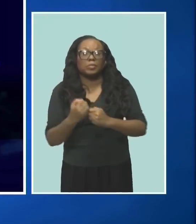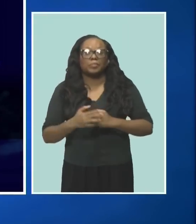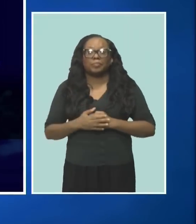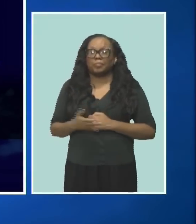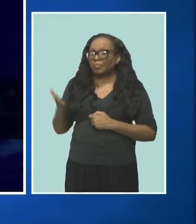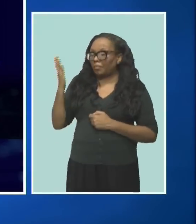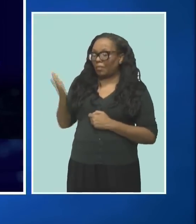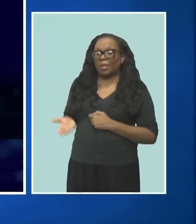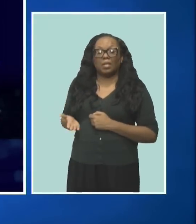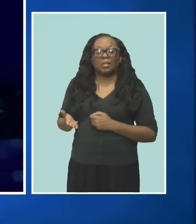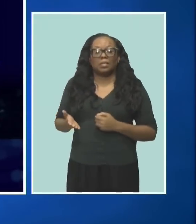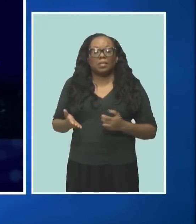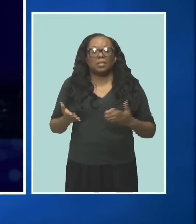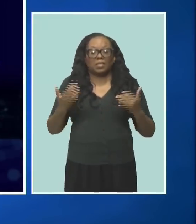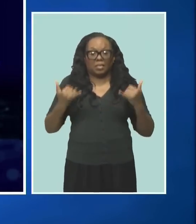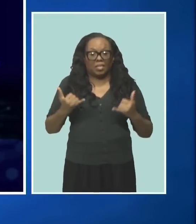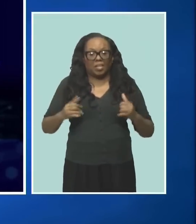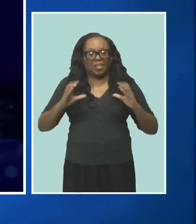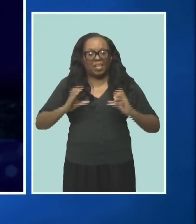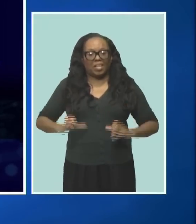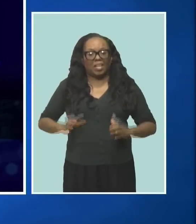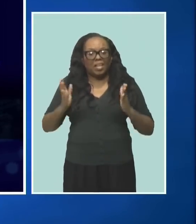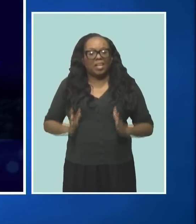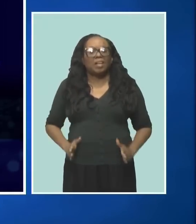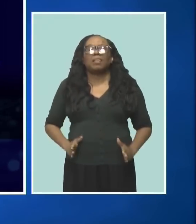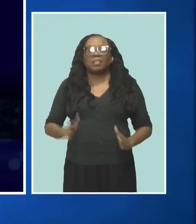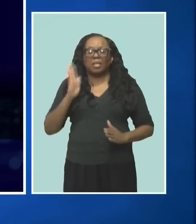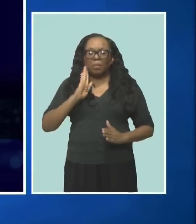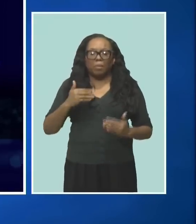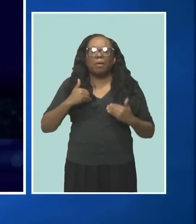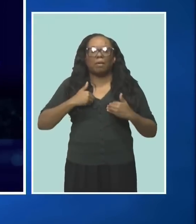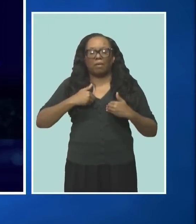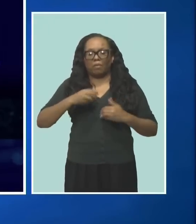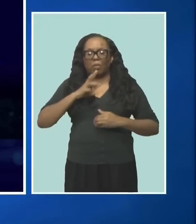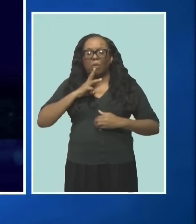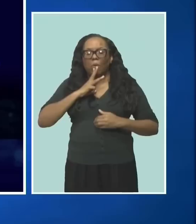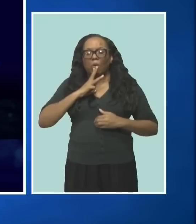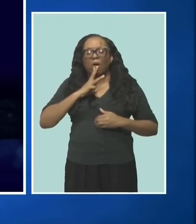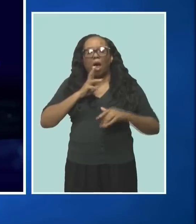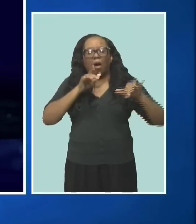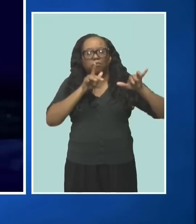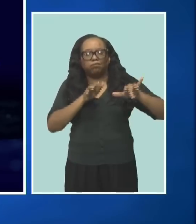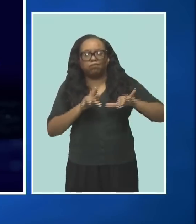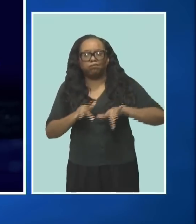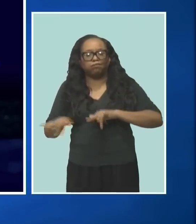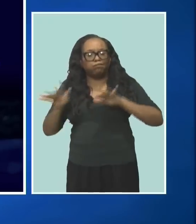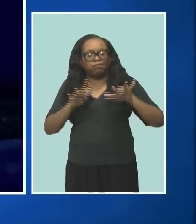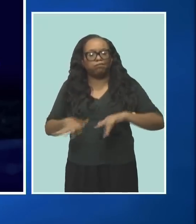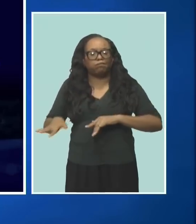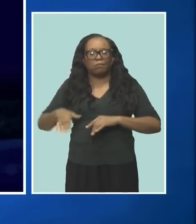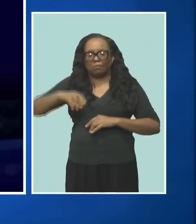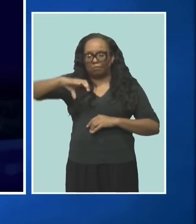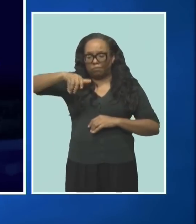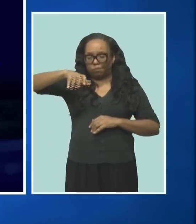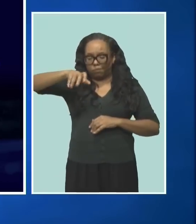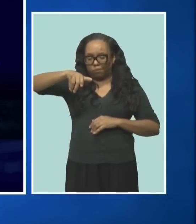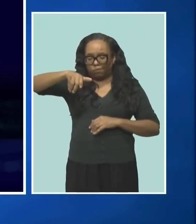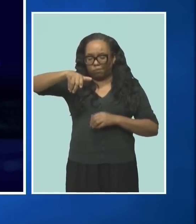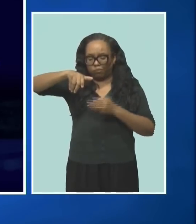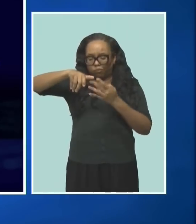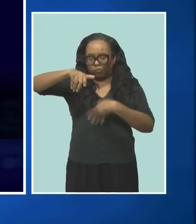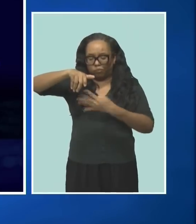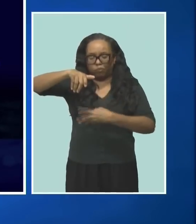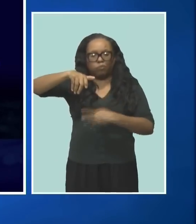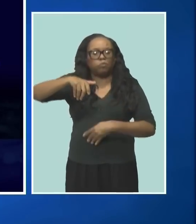regular service has been restored to the customers. Customers at the extremities of